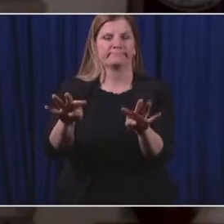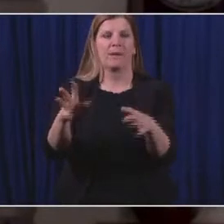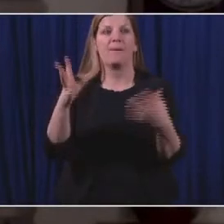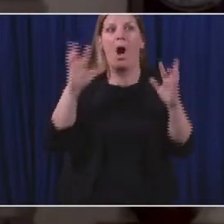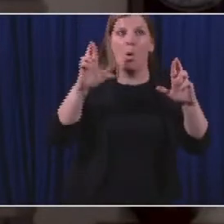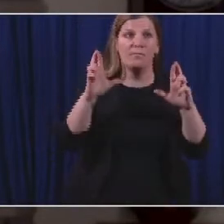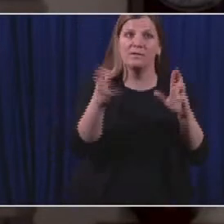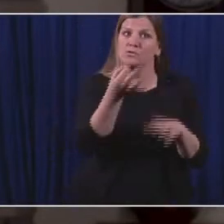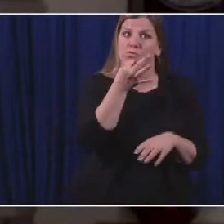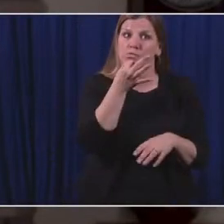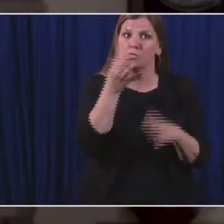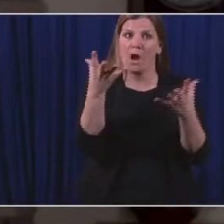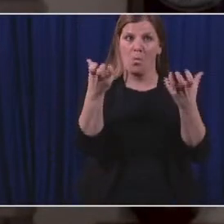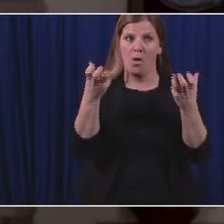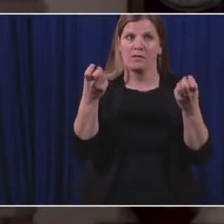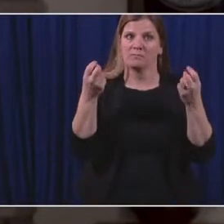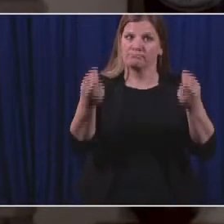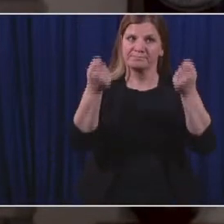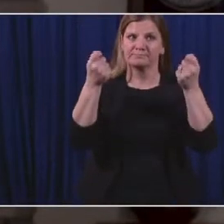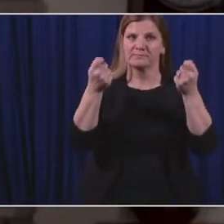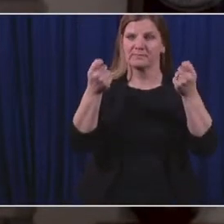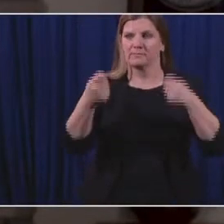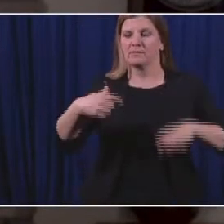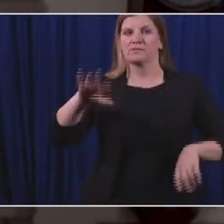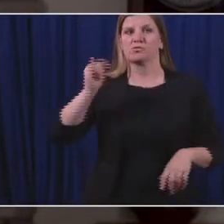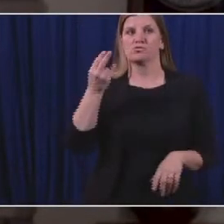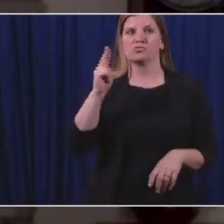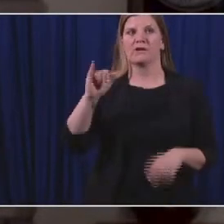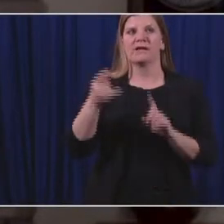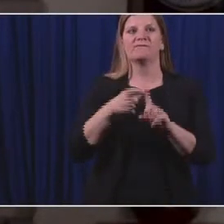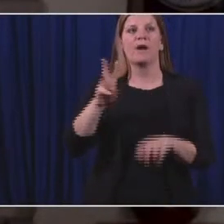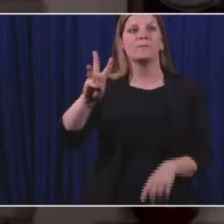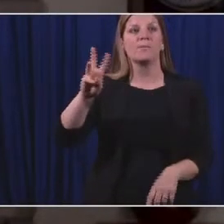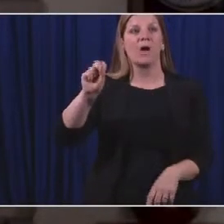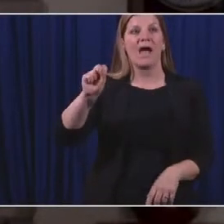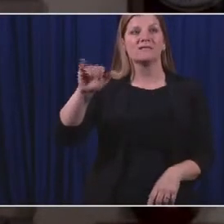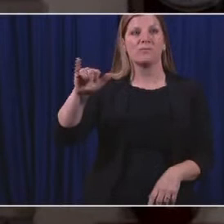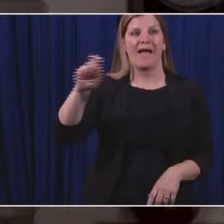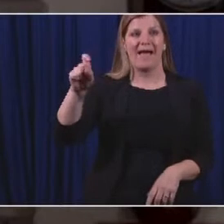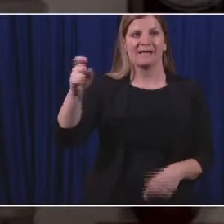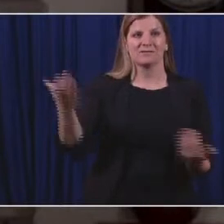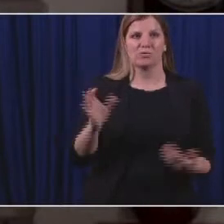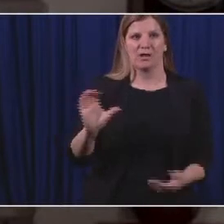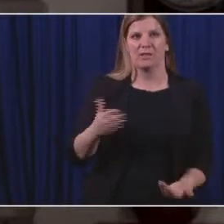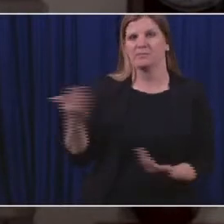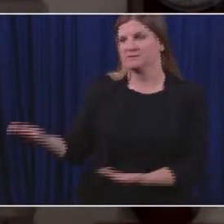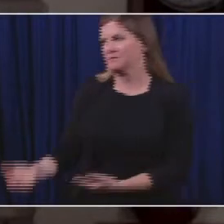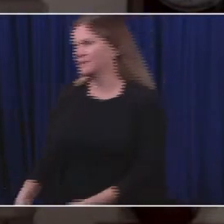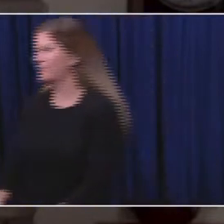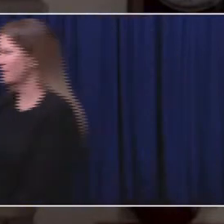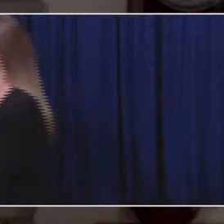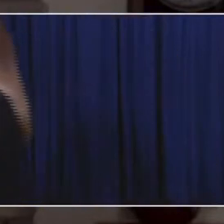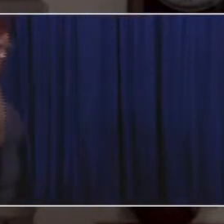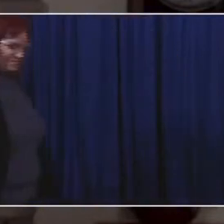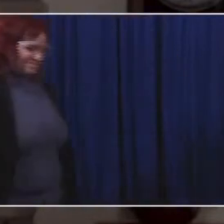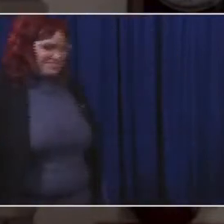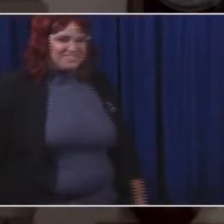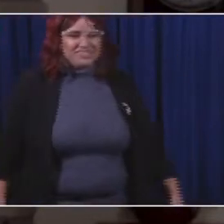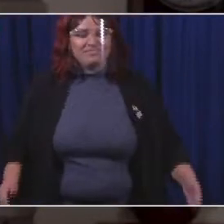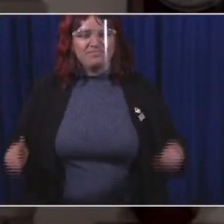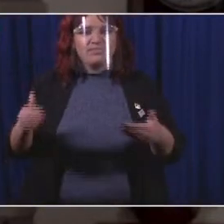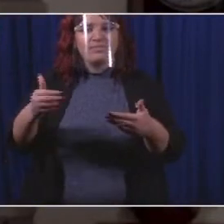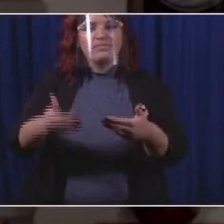Next question is from Jeff Reddick at WSYX in Columbus. Good afternoon, Governor. Jeff. A question for Dr.